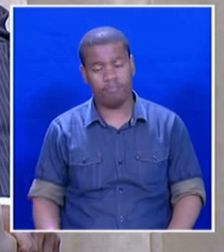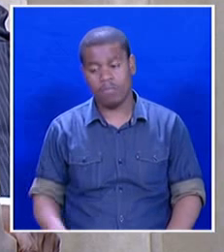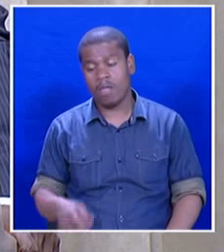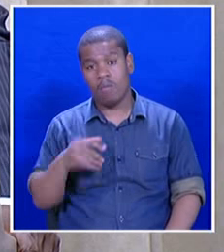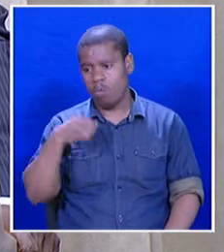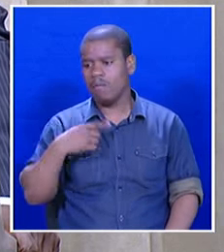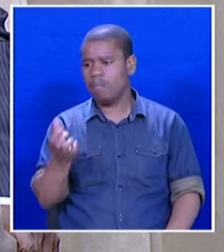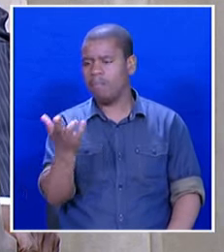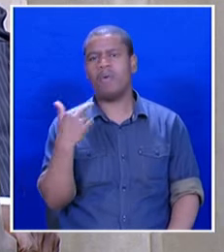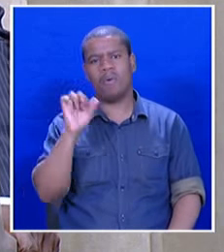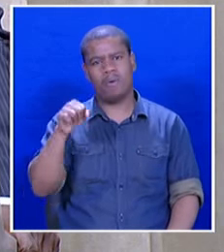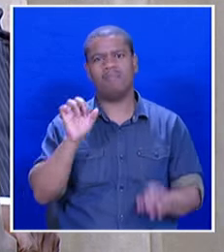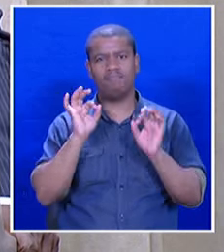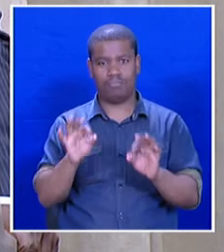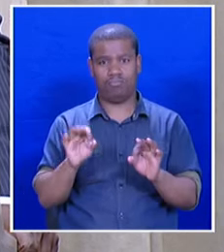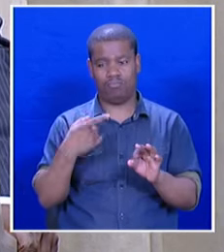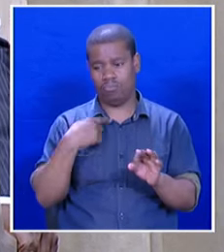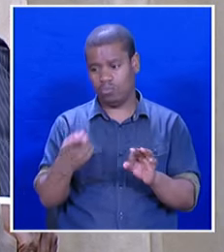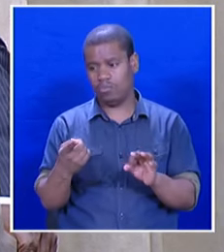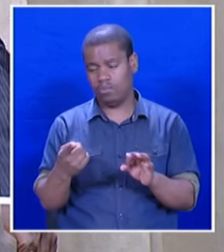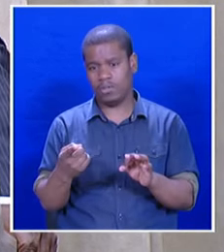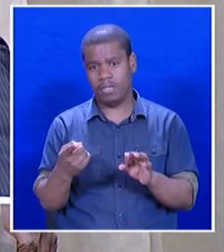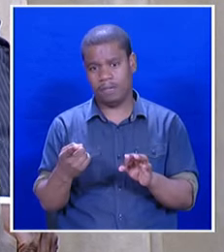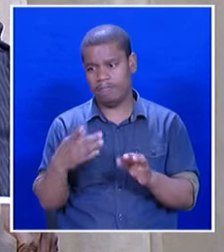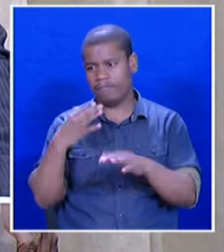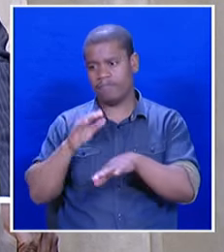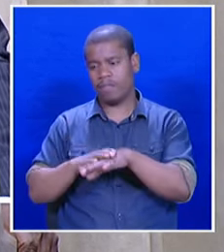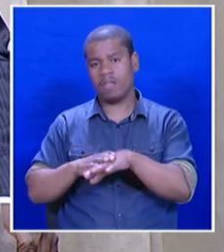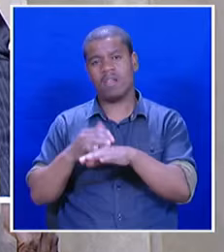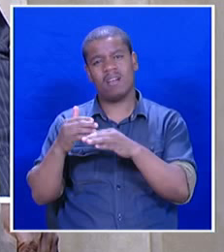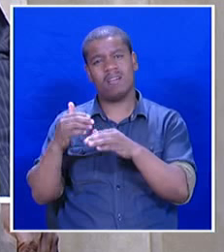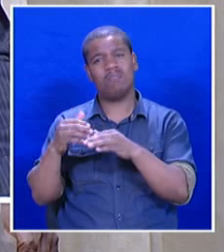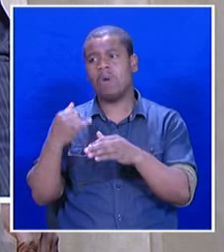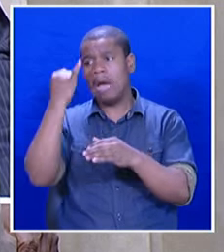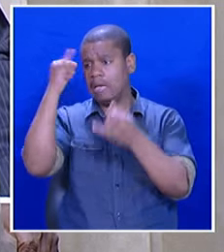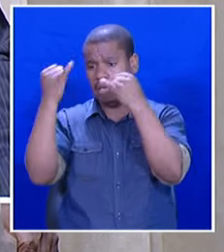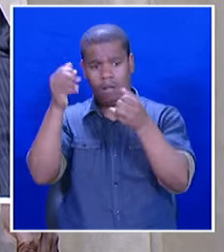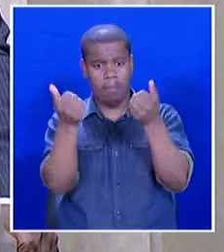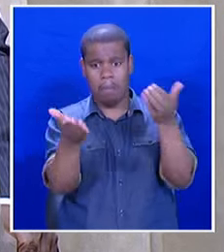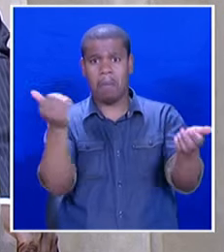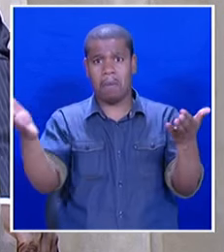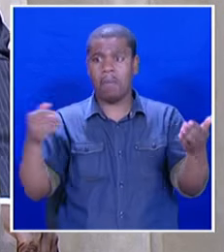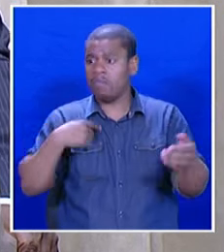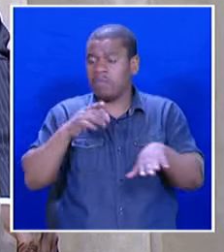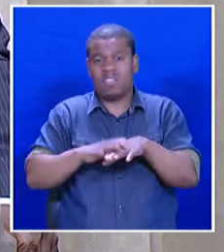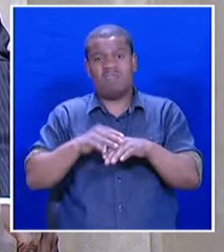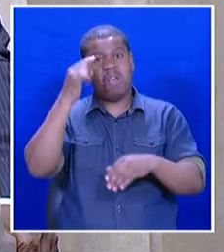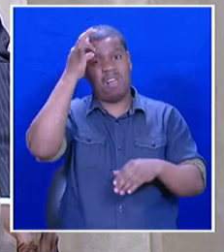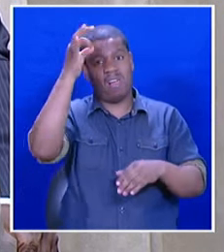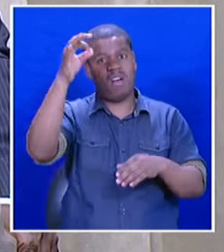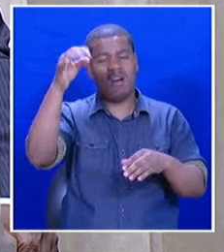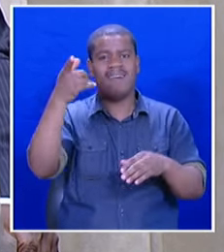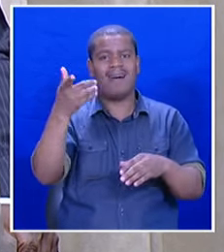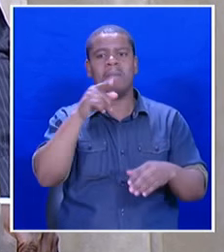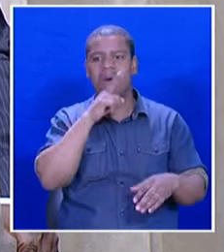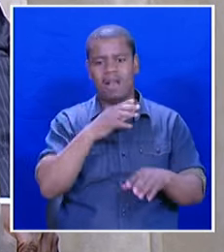They are not coming forward empty-handed and with just ideas that you know are pipe dreams. They are coming forward with real proposals,